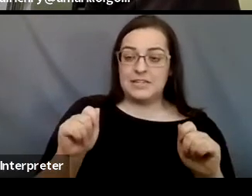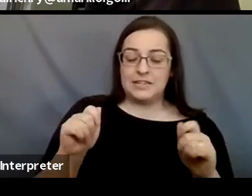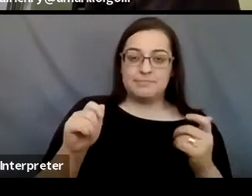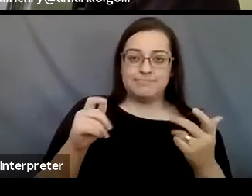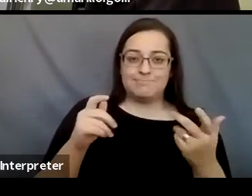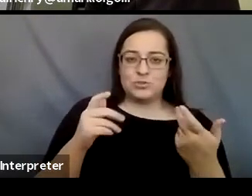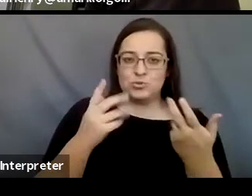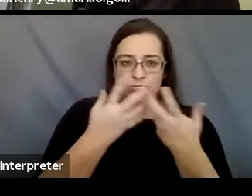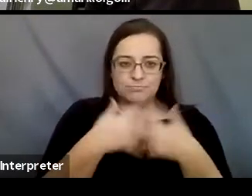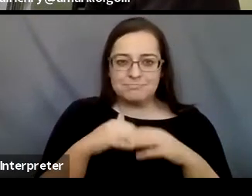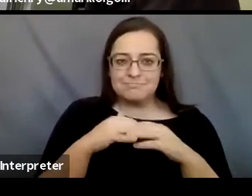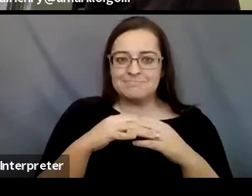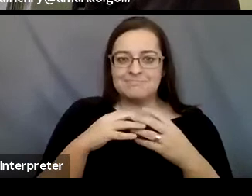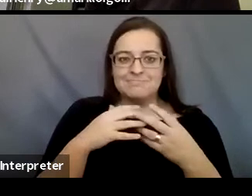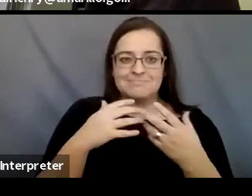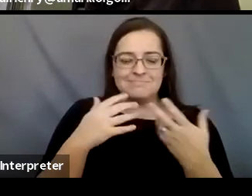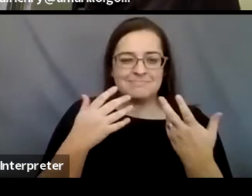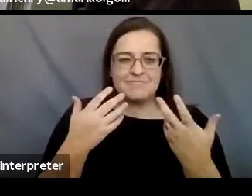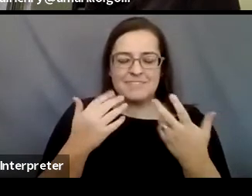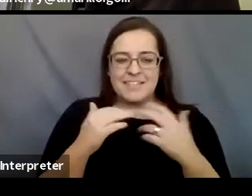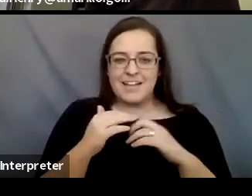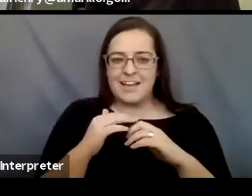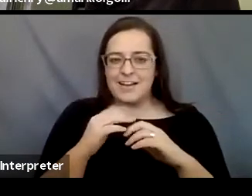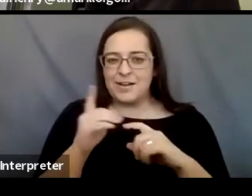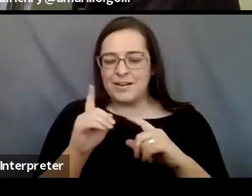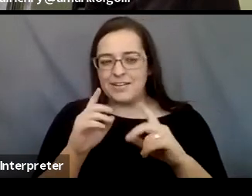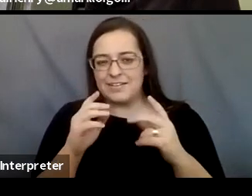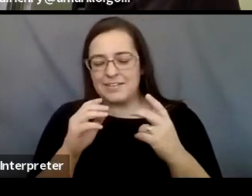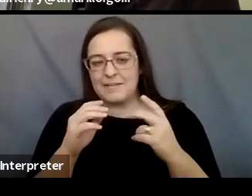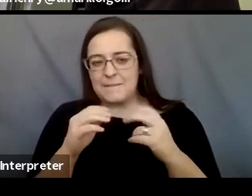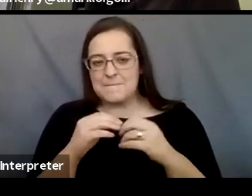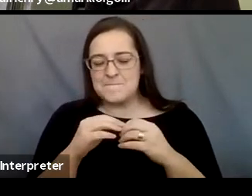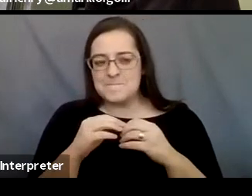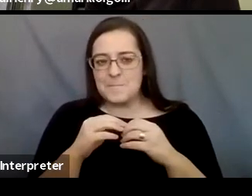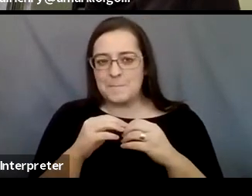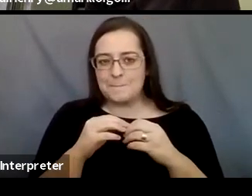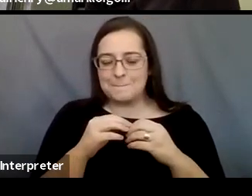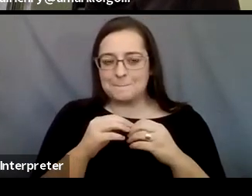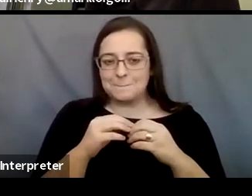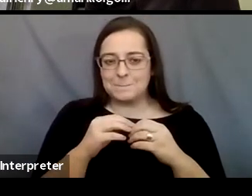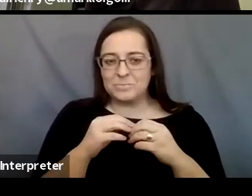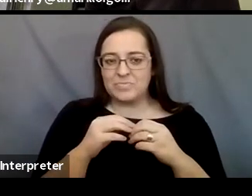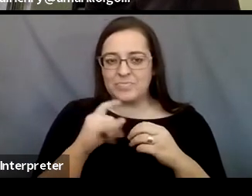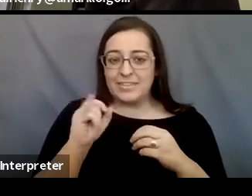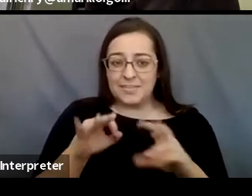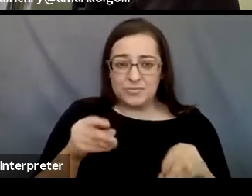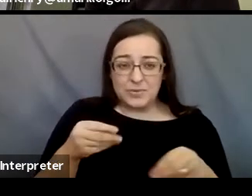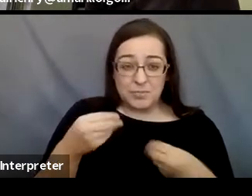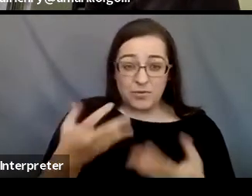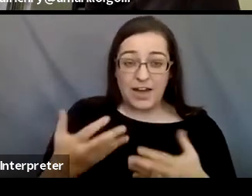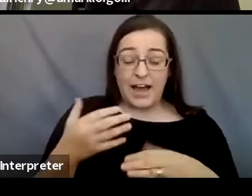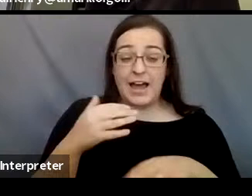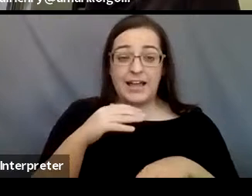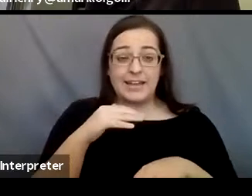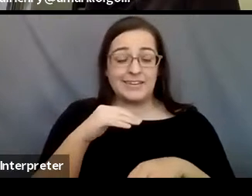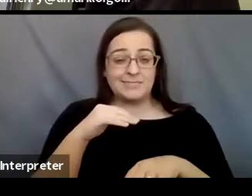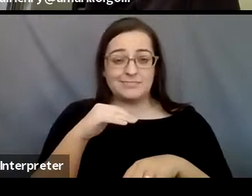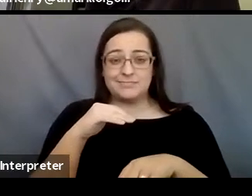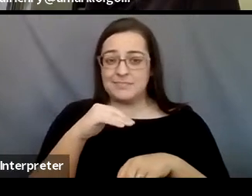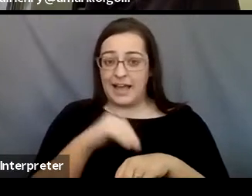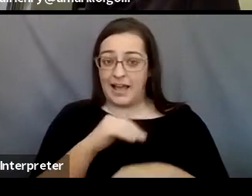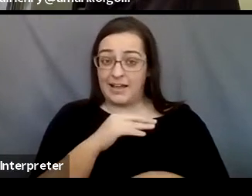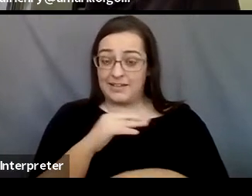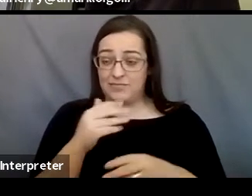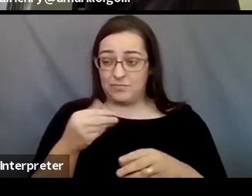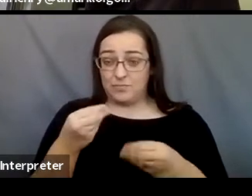coordinate the space, number one, potentially at the hospital, if we do any of it there for appropriate outpatients,